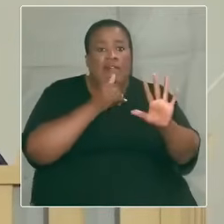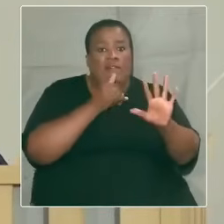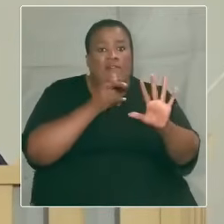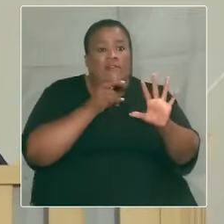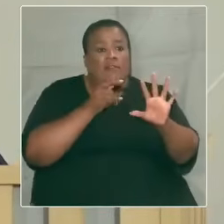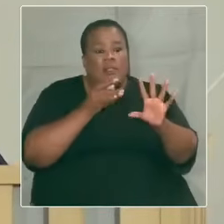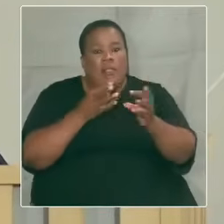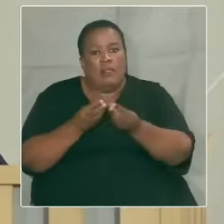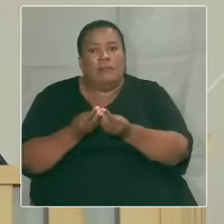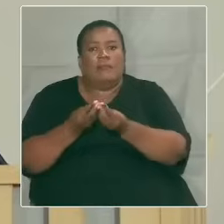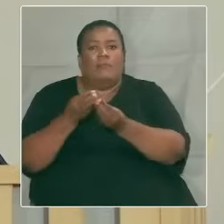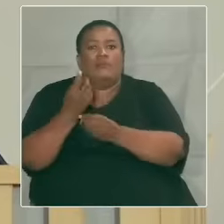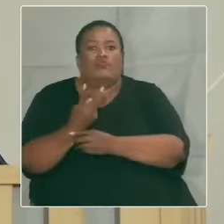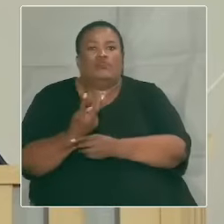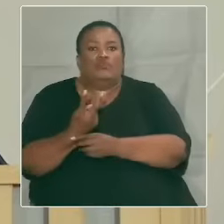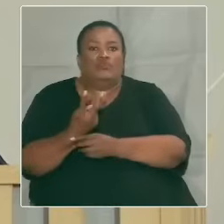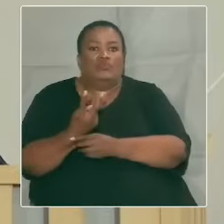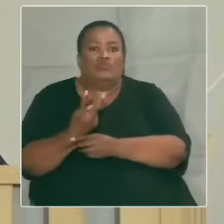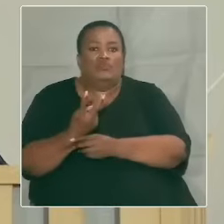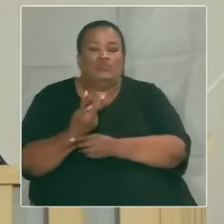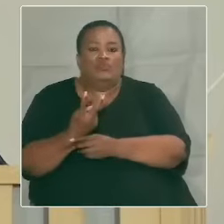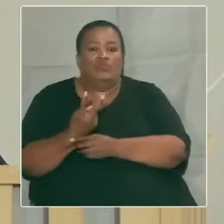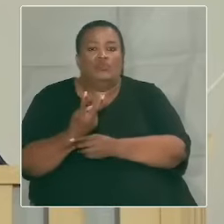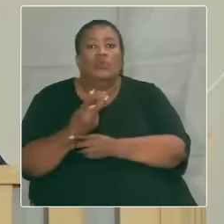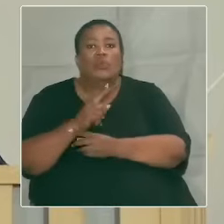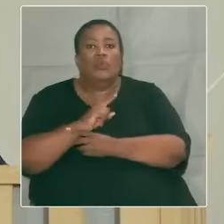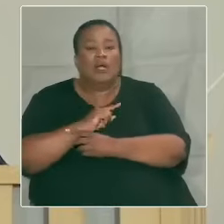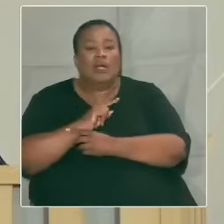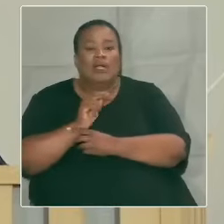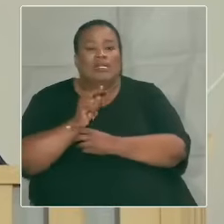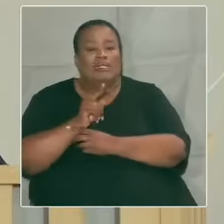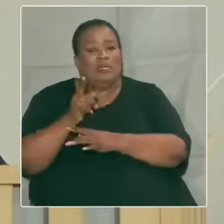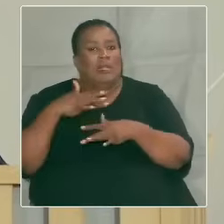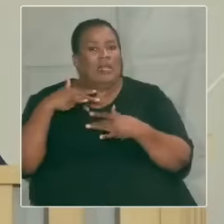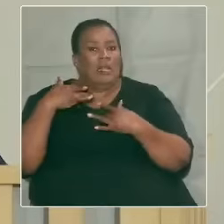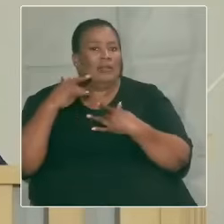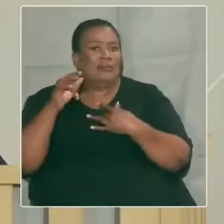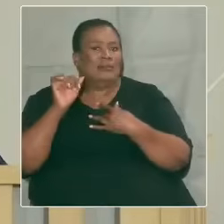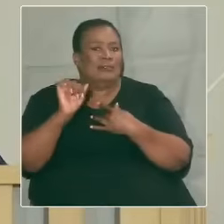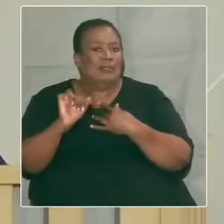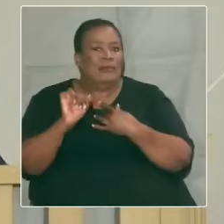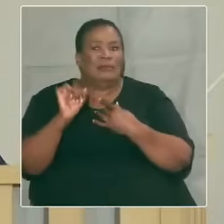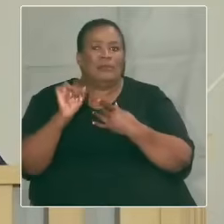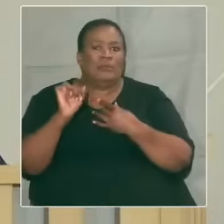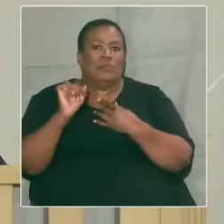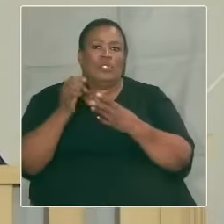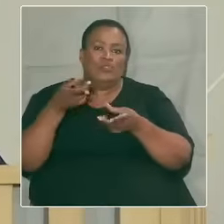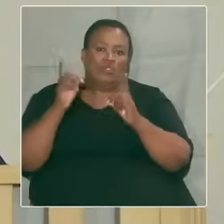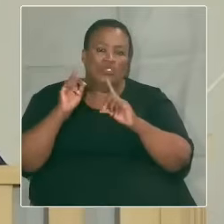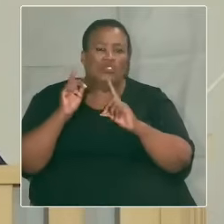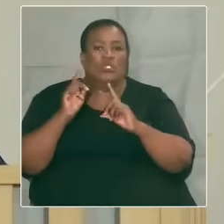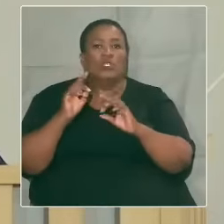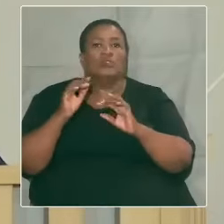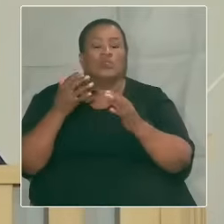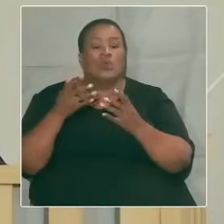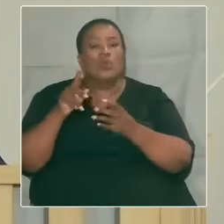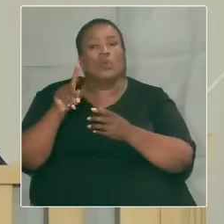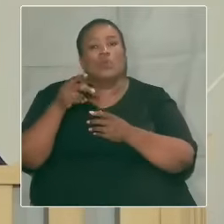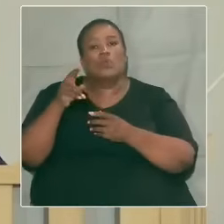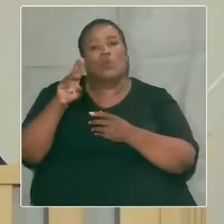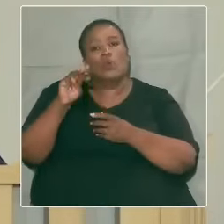threats, it was deemed necessary for Lieutenant General Dumisani Khumalo to urgently